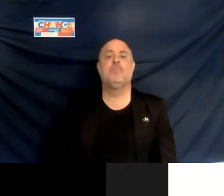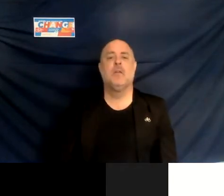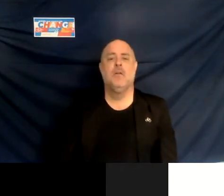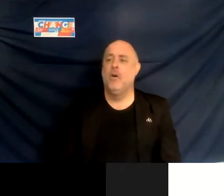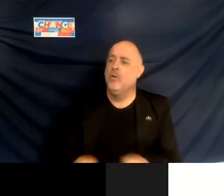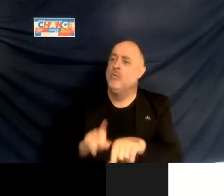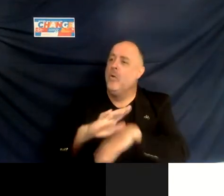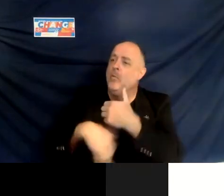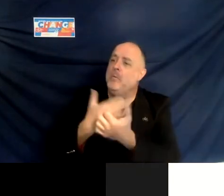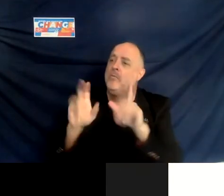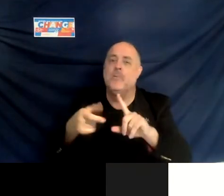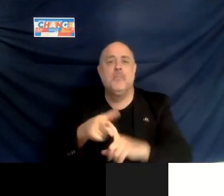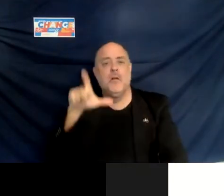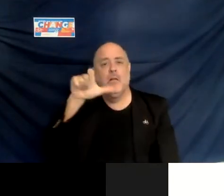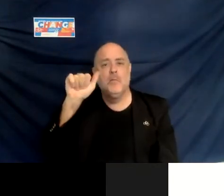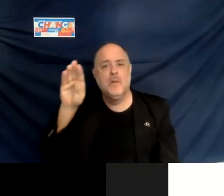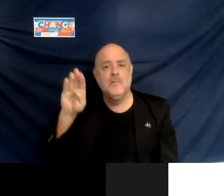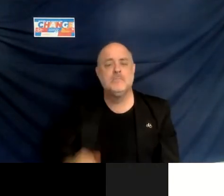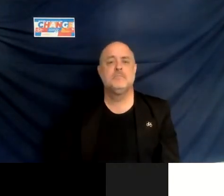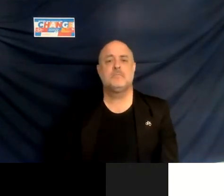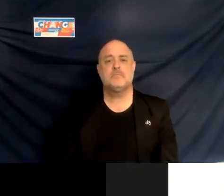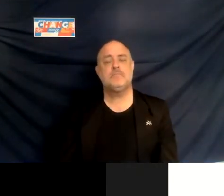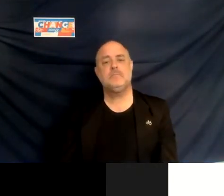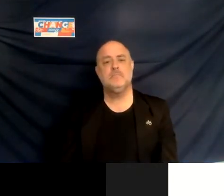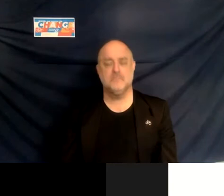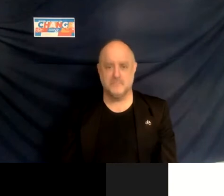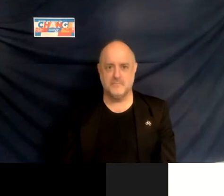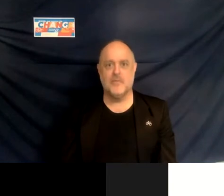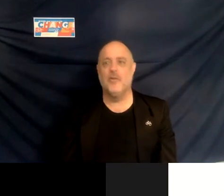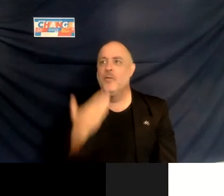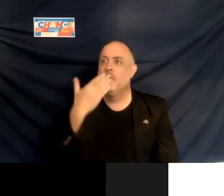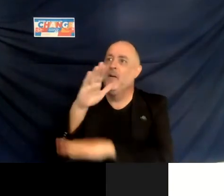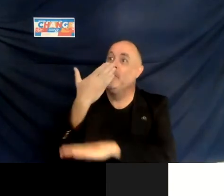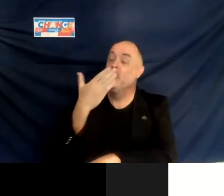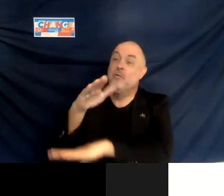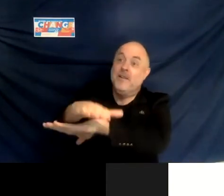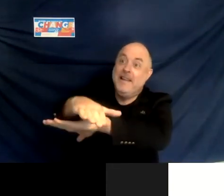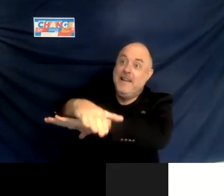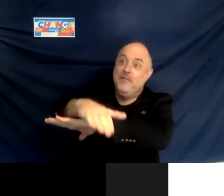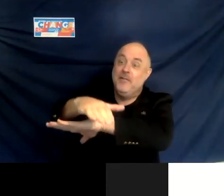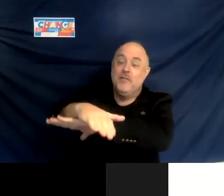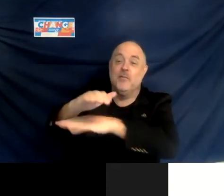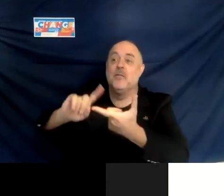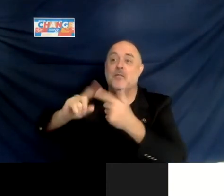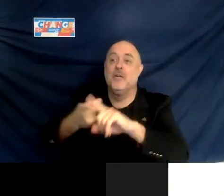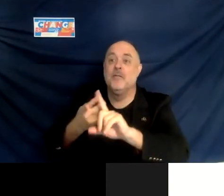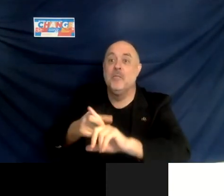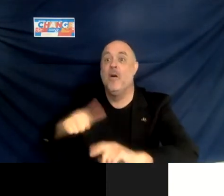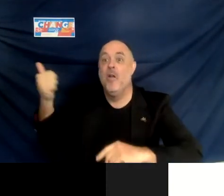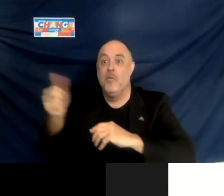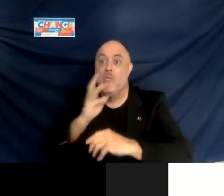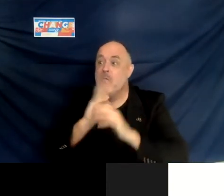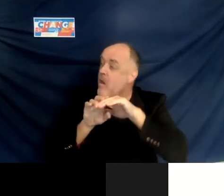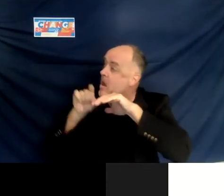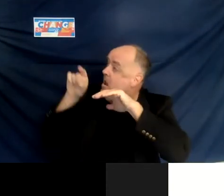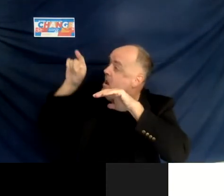at the League, and good afternoon, good evening to our friends across the Atlantic. My